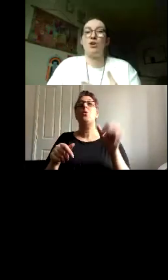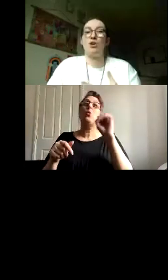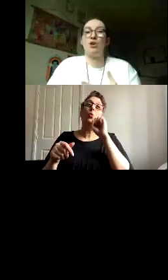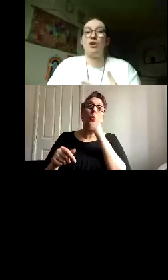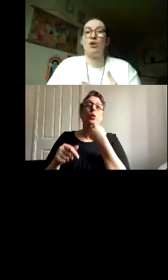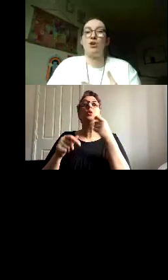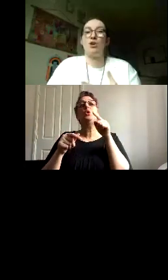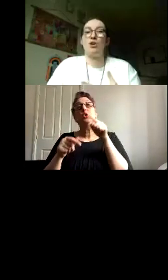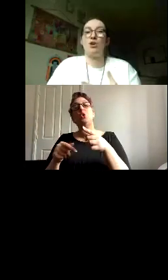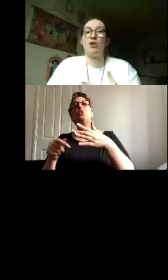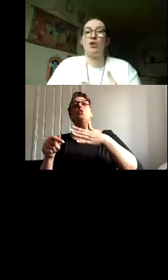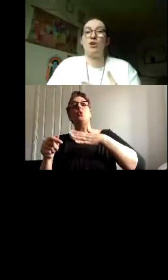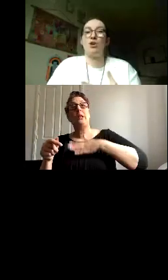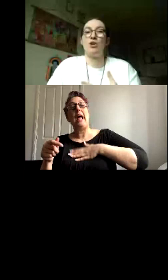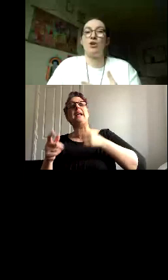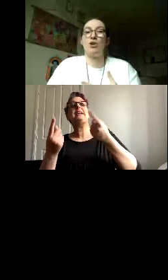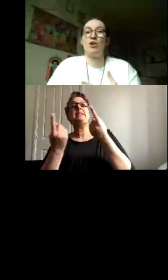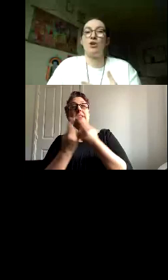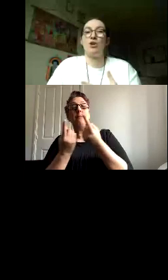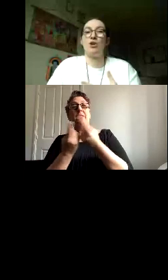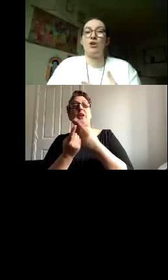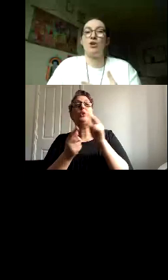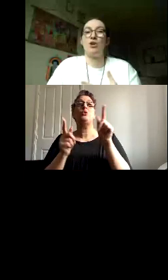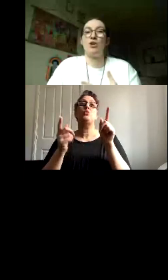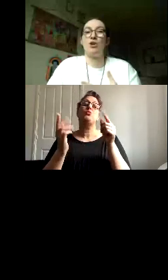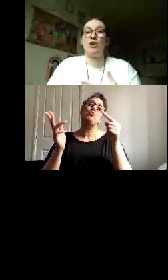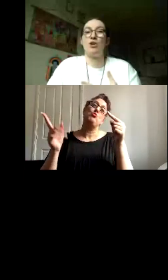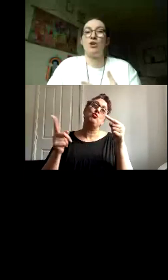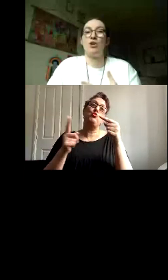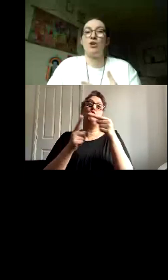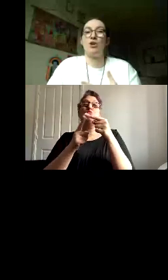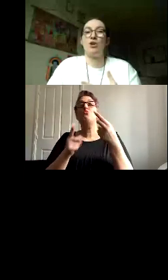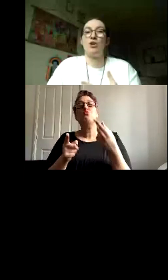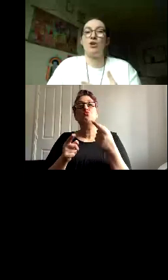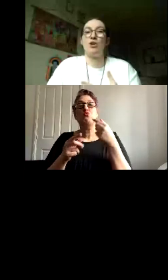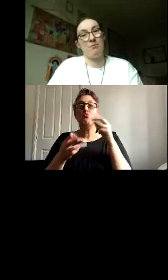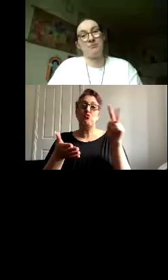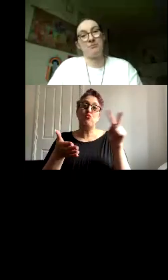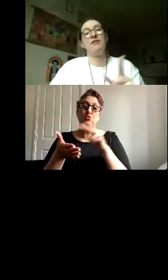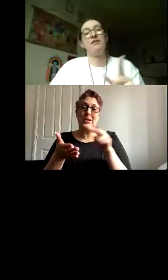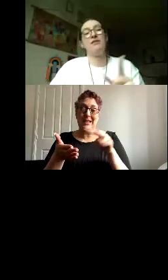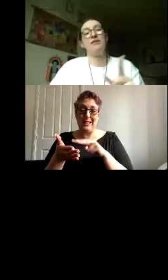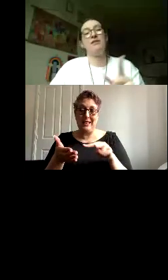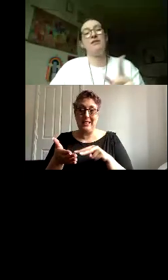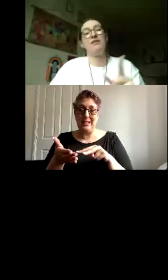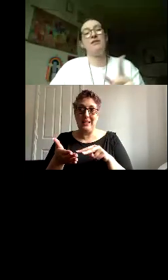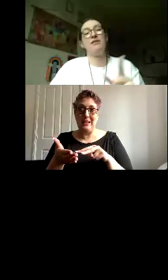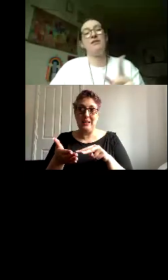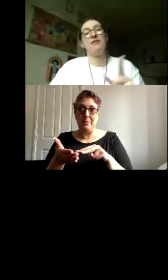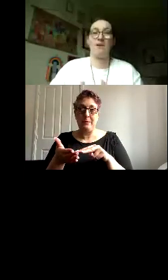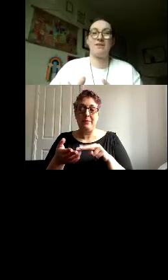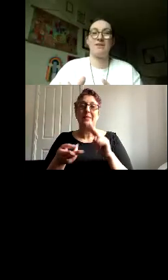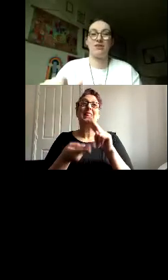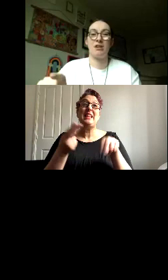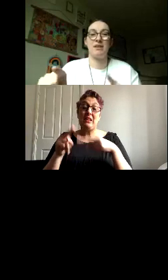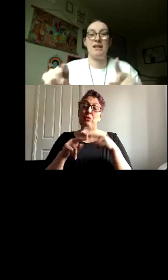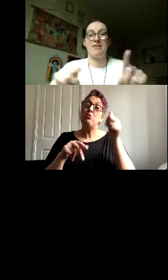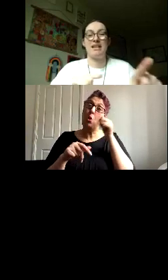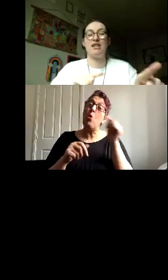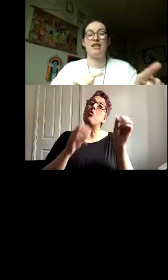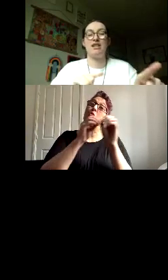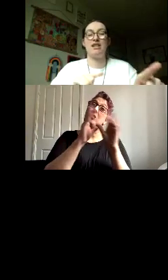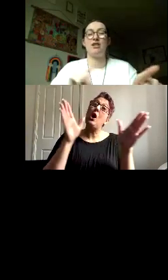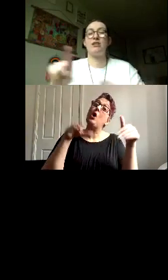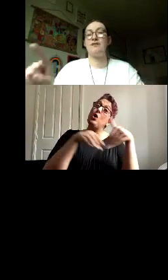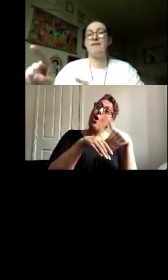like something to drink? Lip read in nearly exactly. But if you knew the context of the conversation,